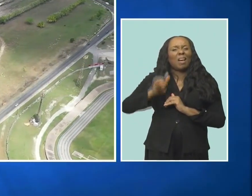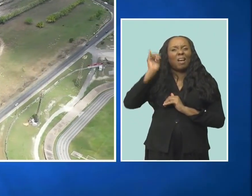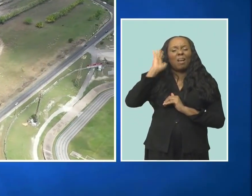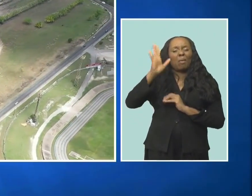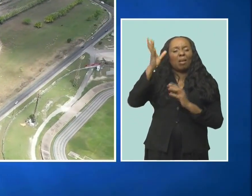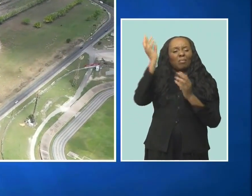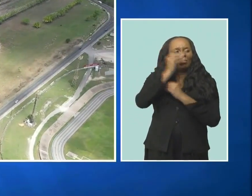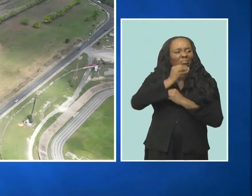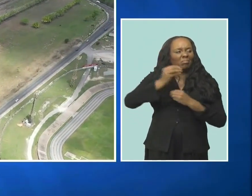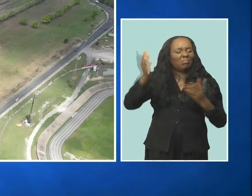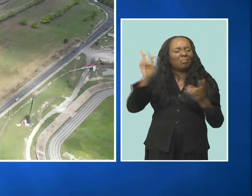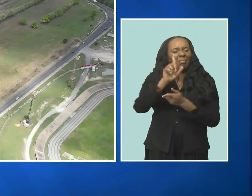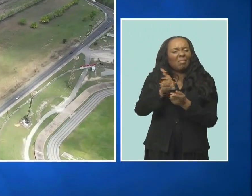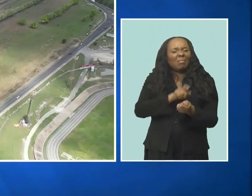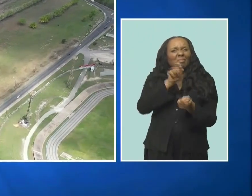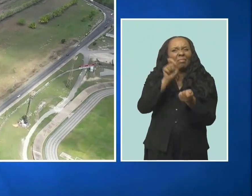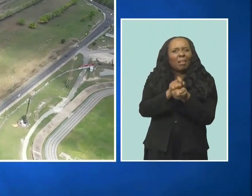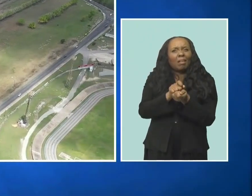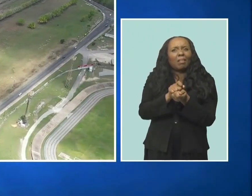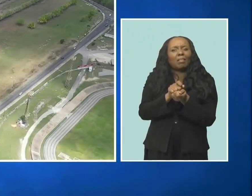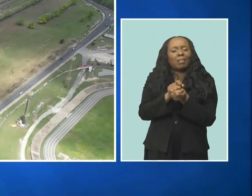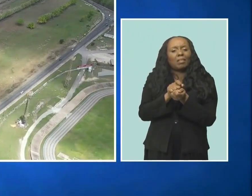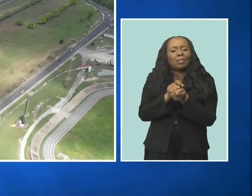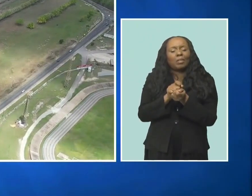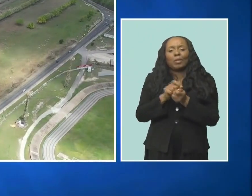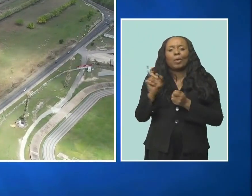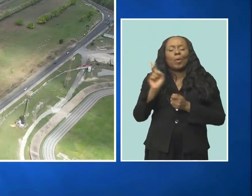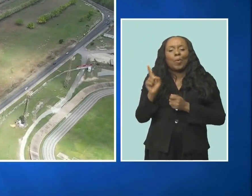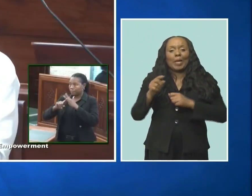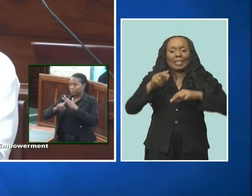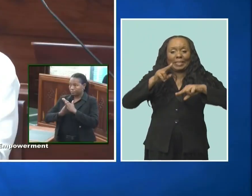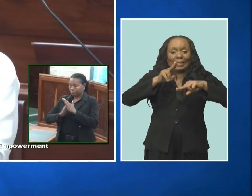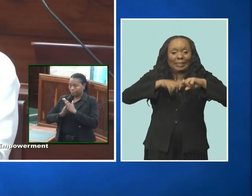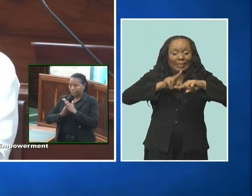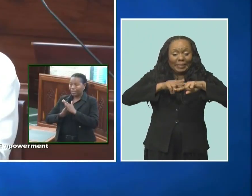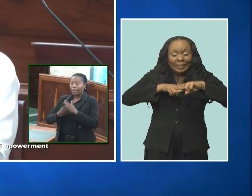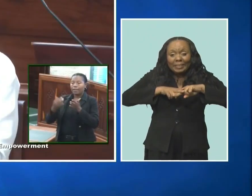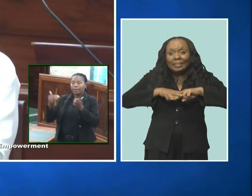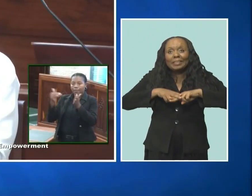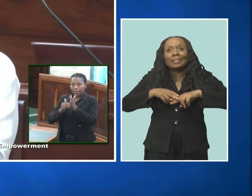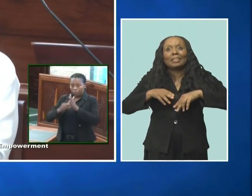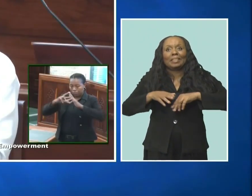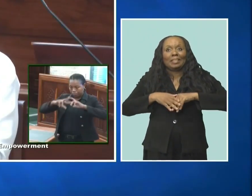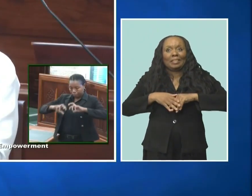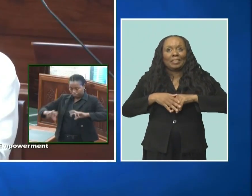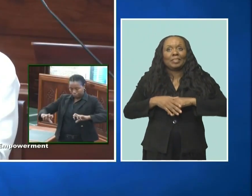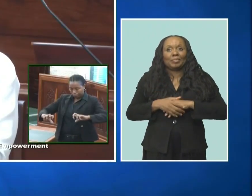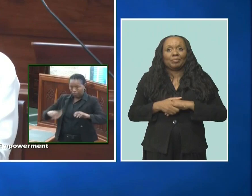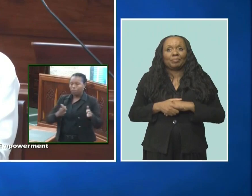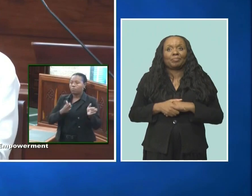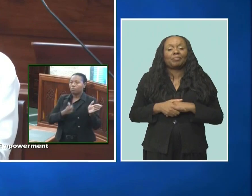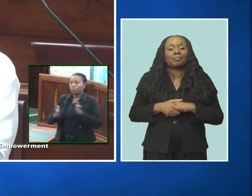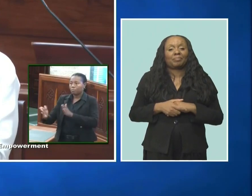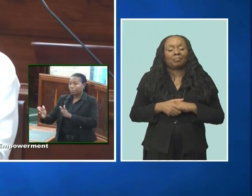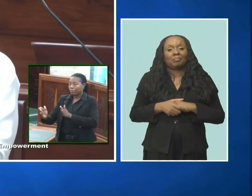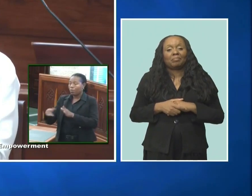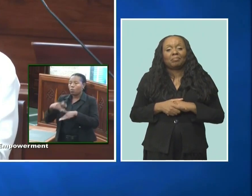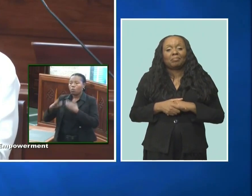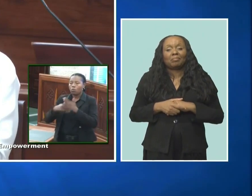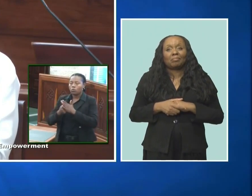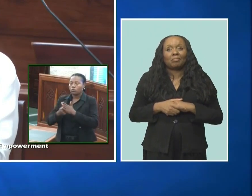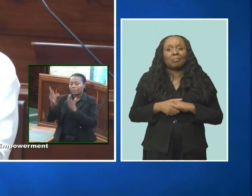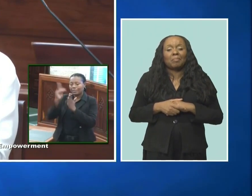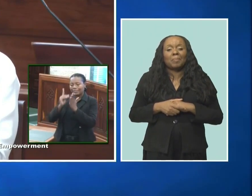inform the exact location of the stand, as well as the design